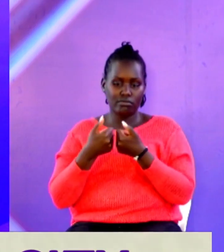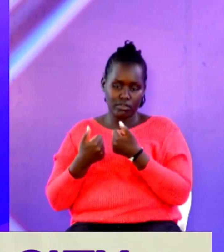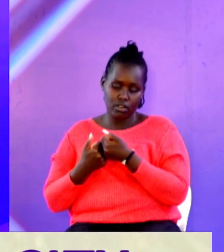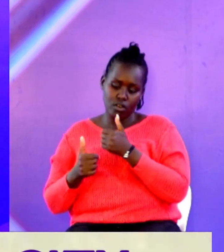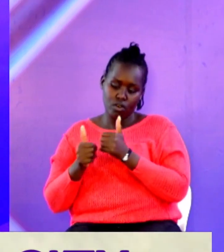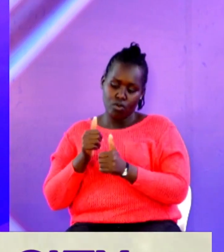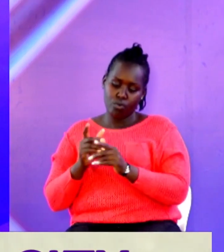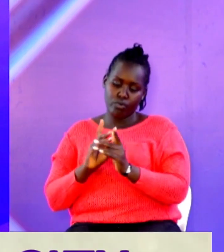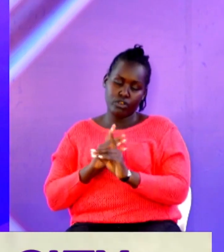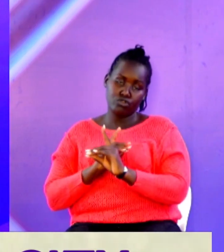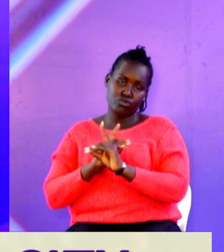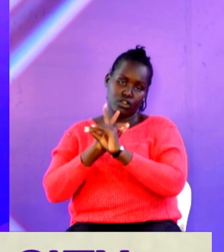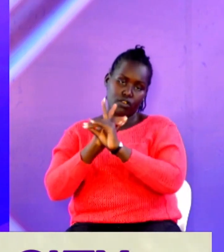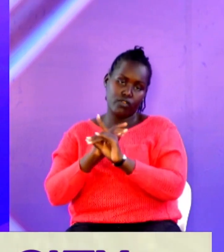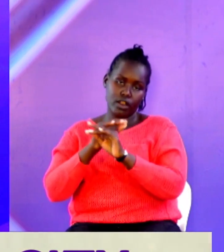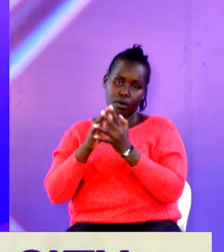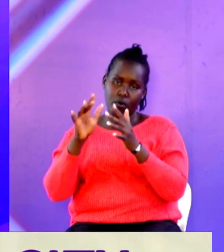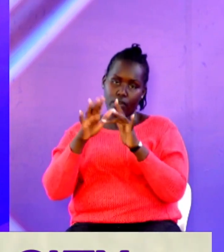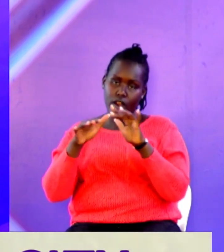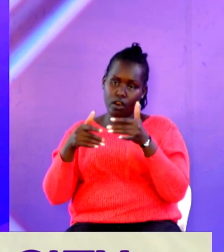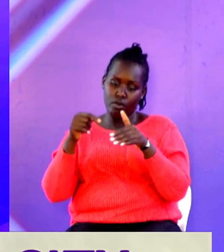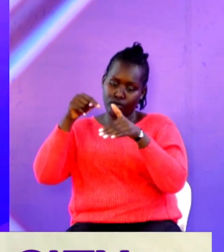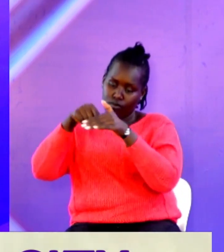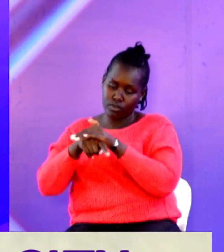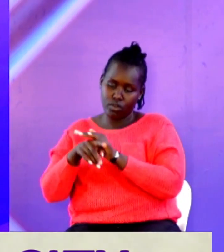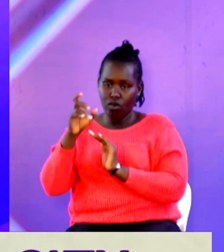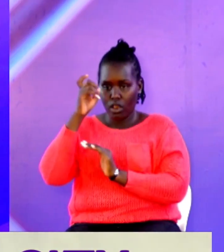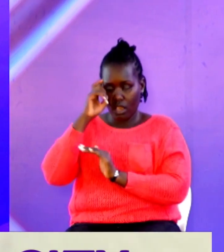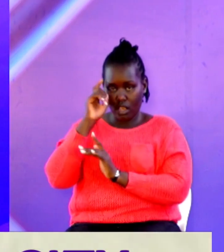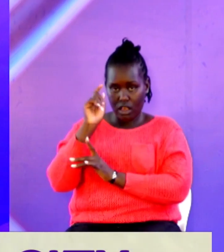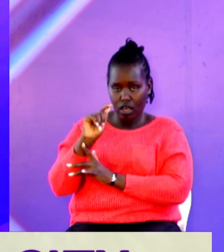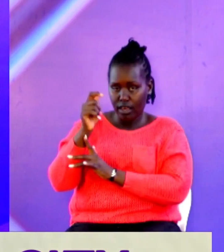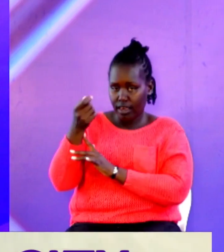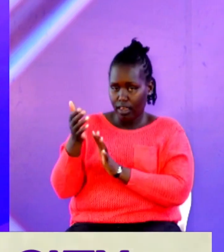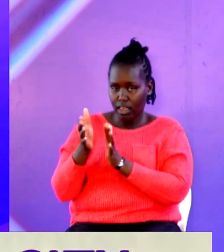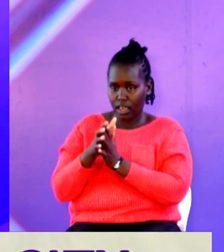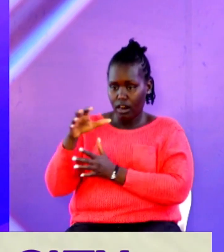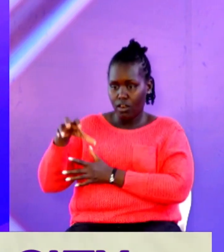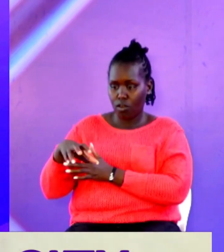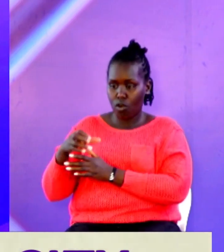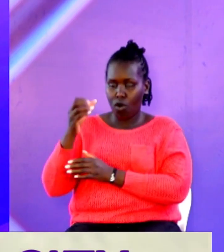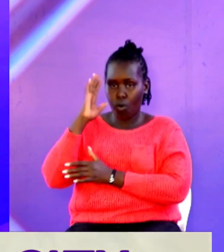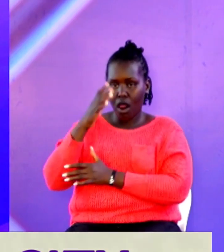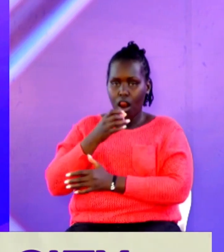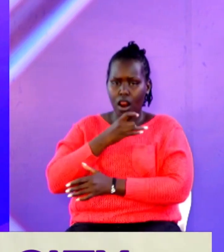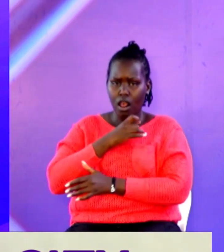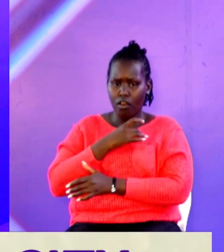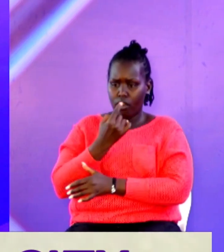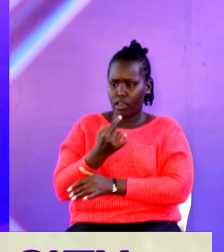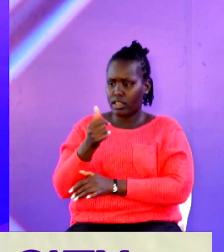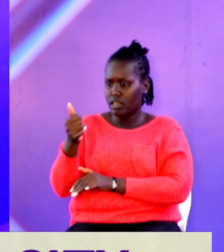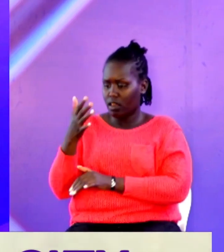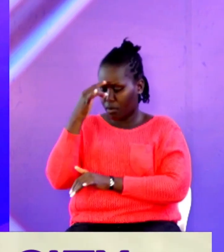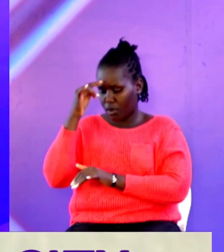you defend more than you score? Because I think Kenya and Congo will fear each other, because this is a